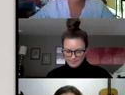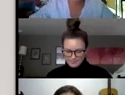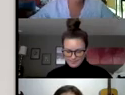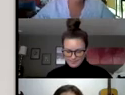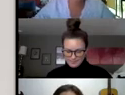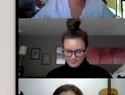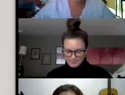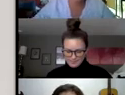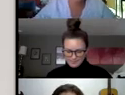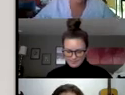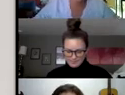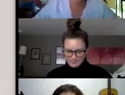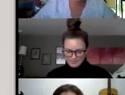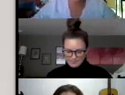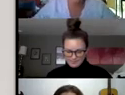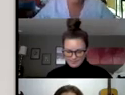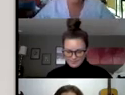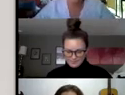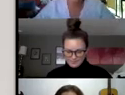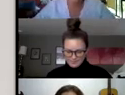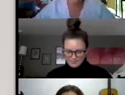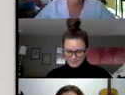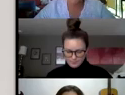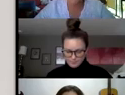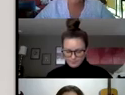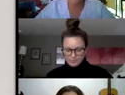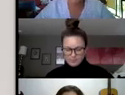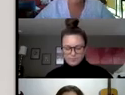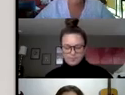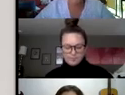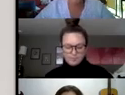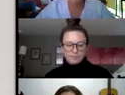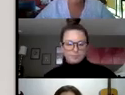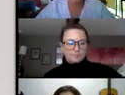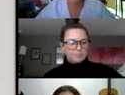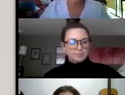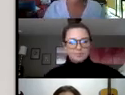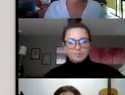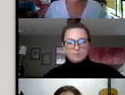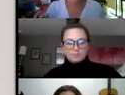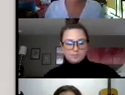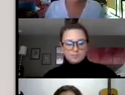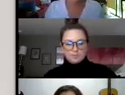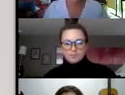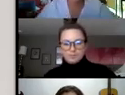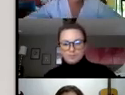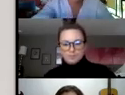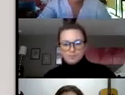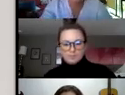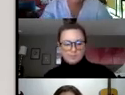Okay, so a lot of the data that you're going to see in the next couple slides is information that I